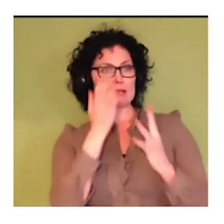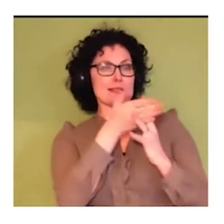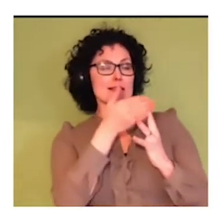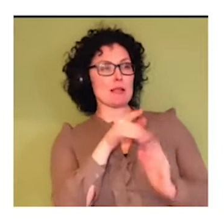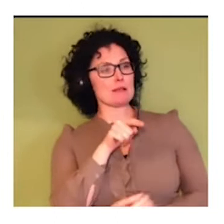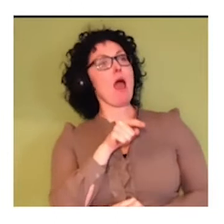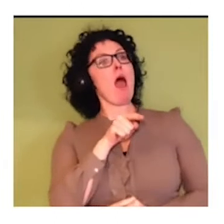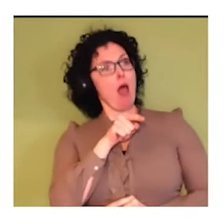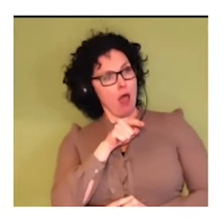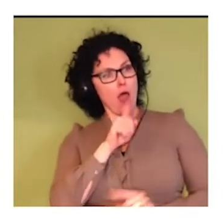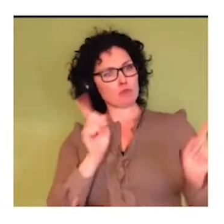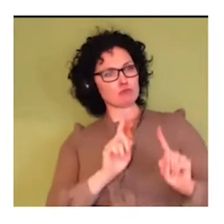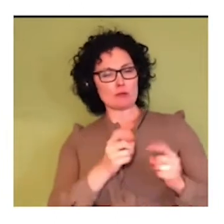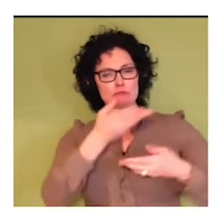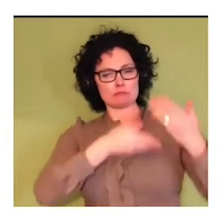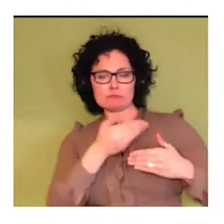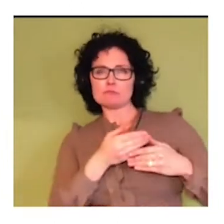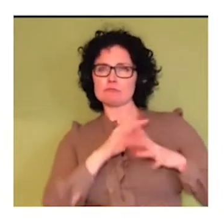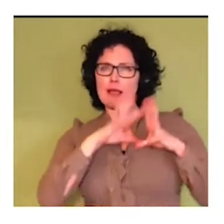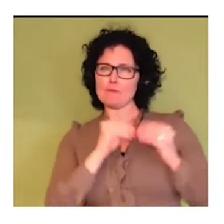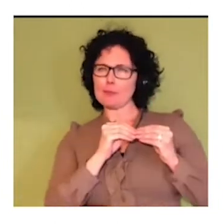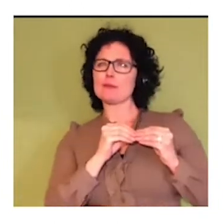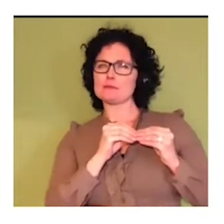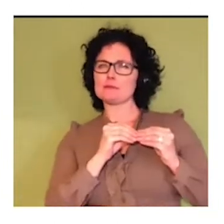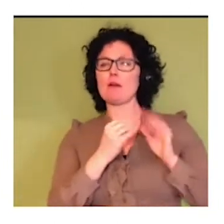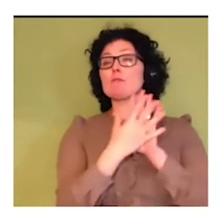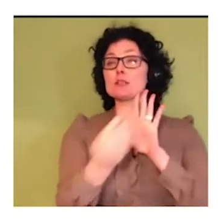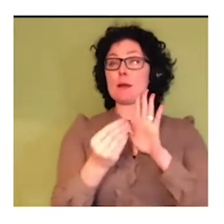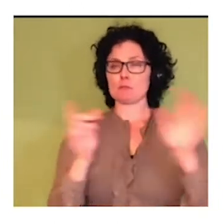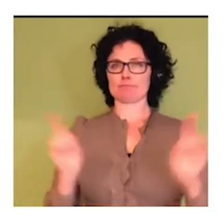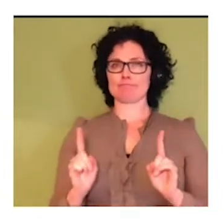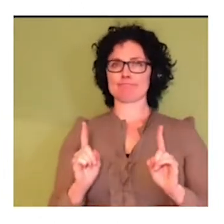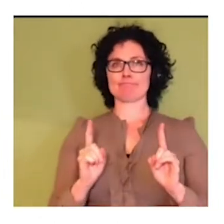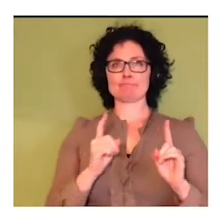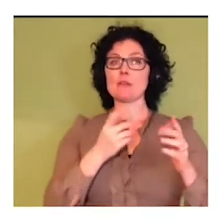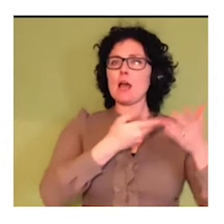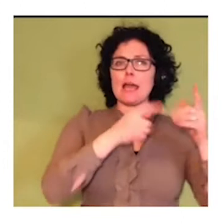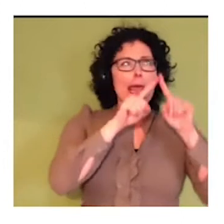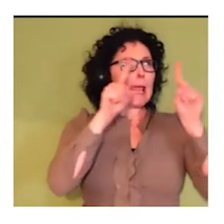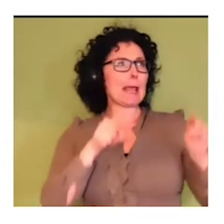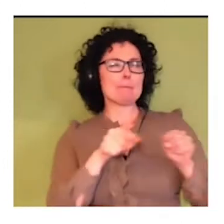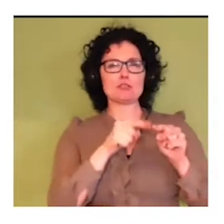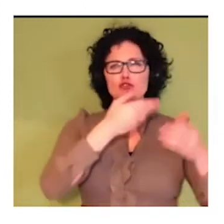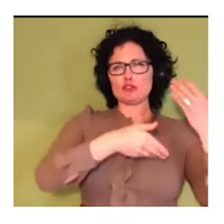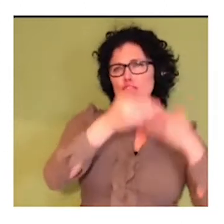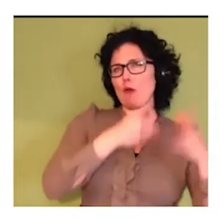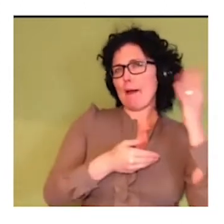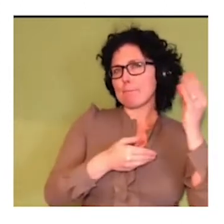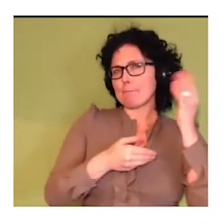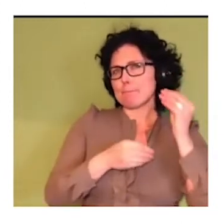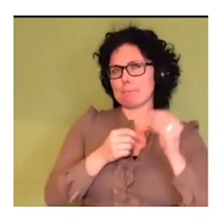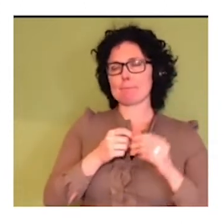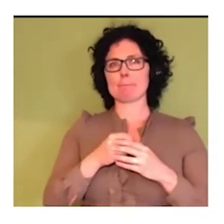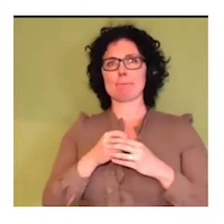that digital publication. So does it, for example, have described images? Does it contain accessible math? Are